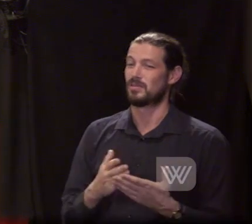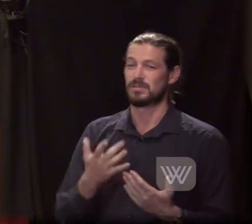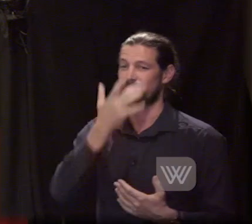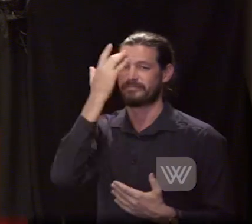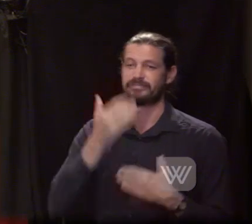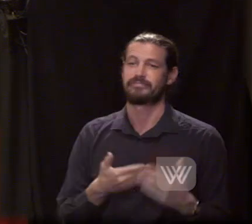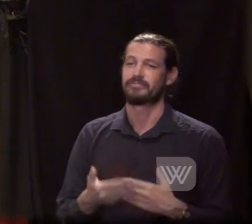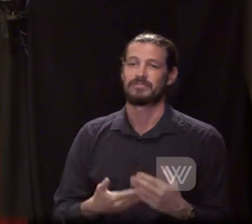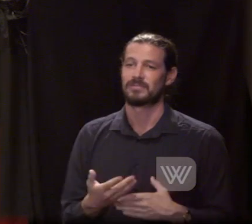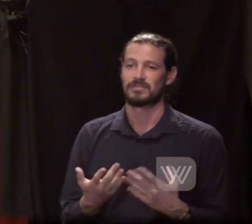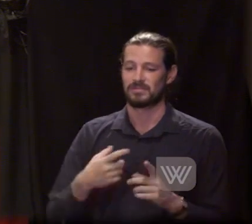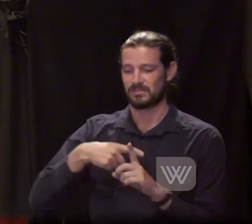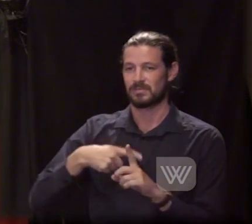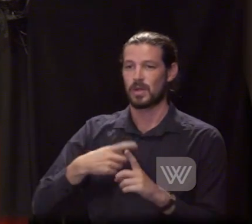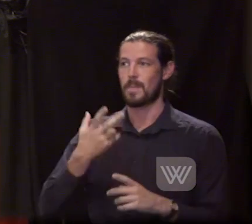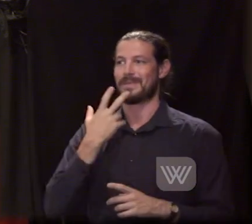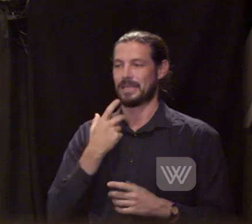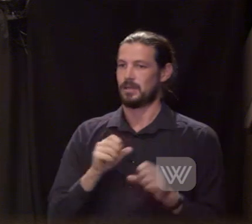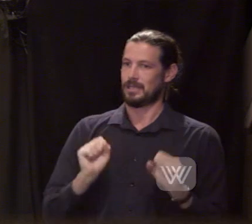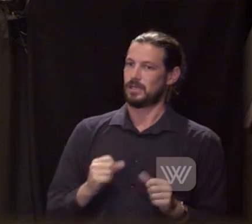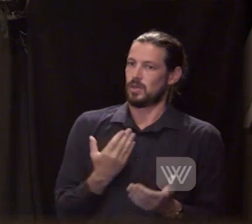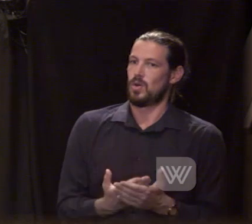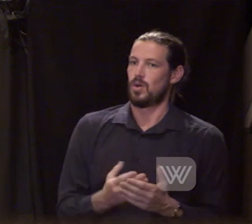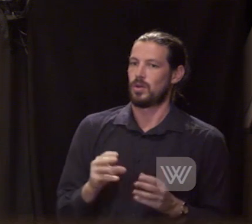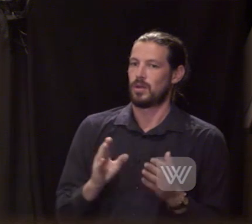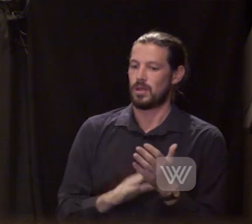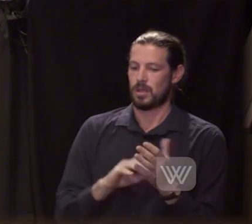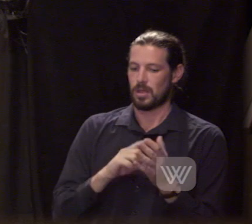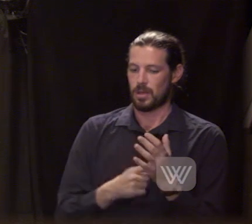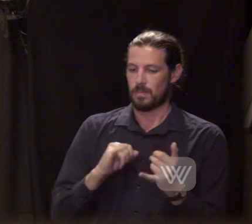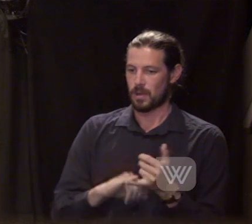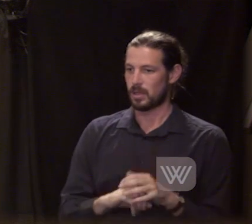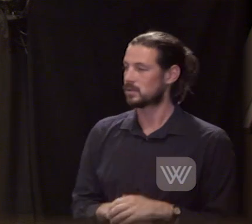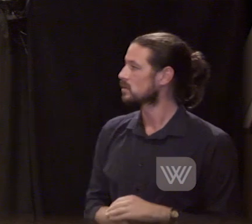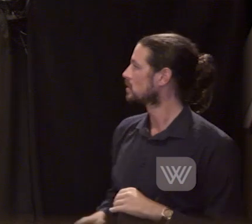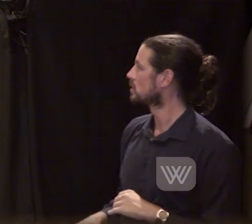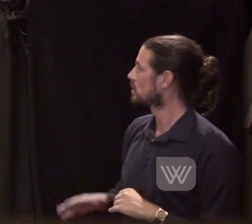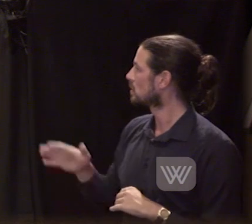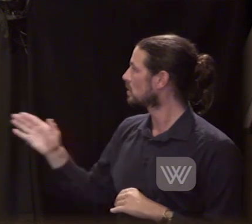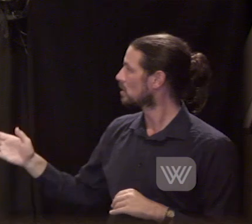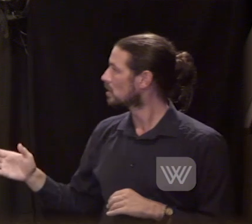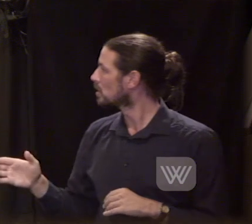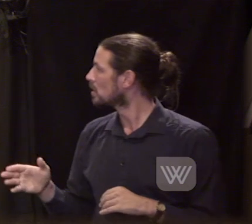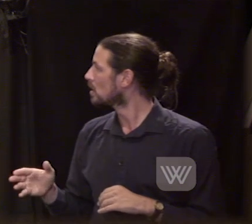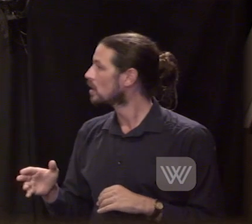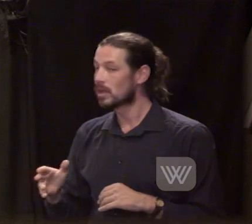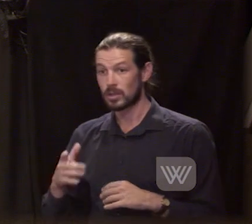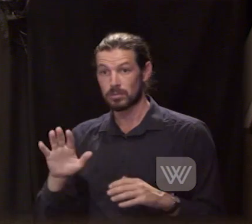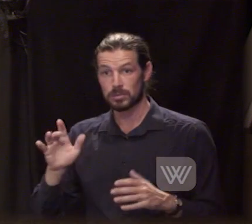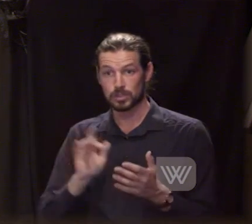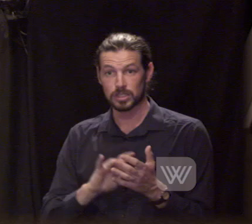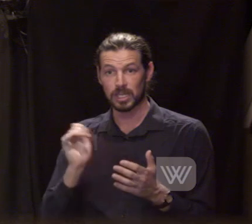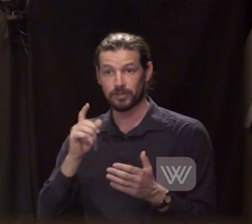lived as if we were on Mars. Were you able to leave the dome during one of your dust storms?